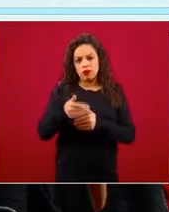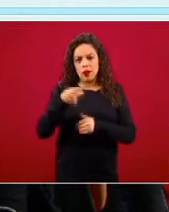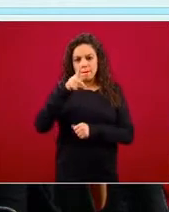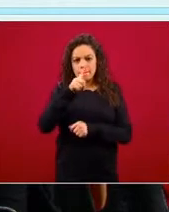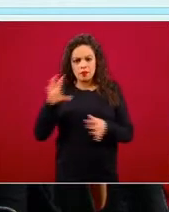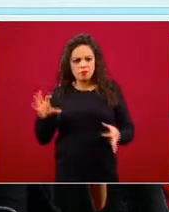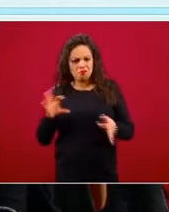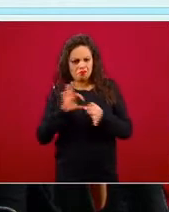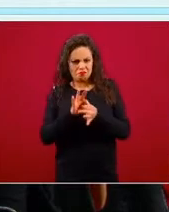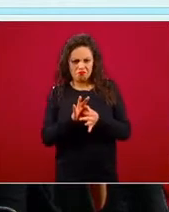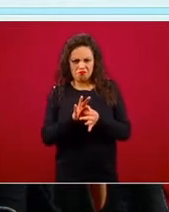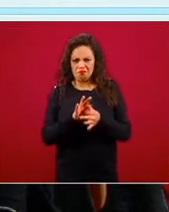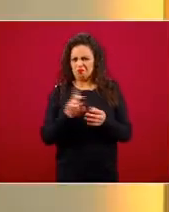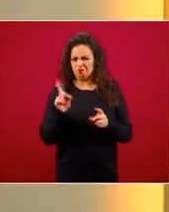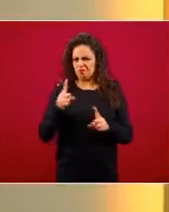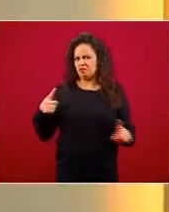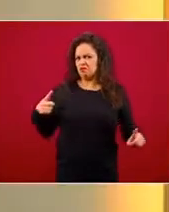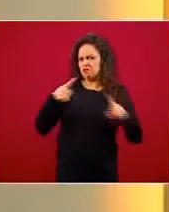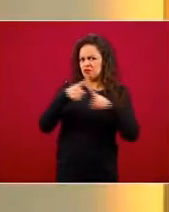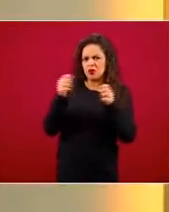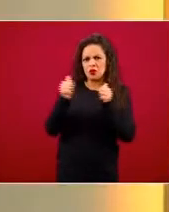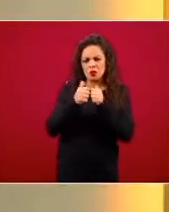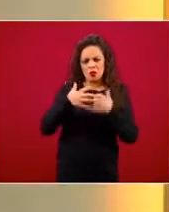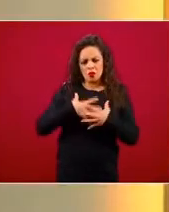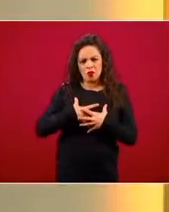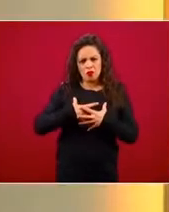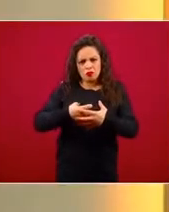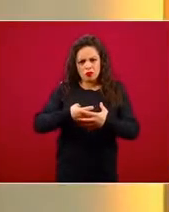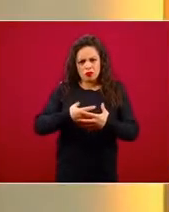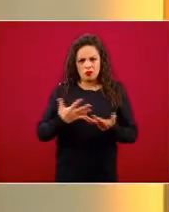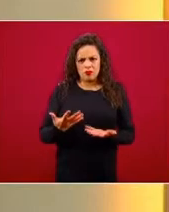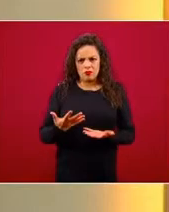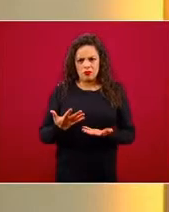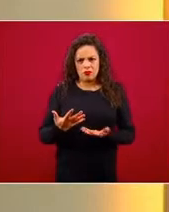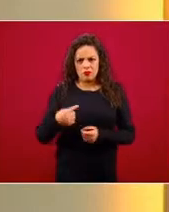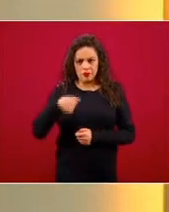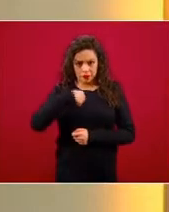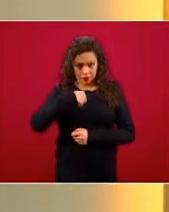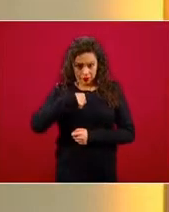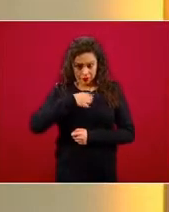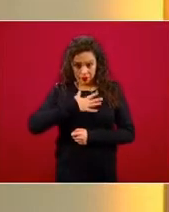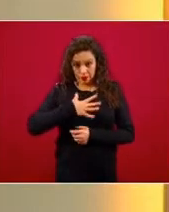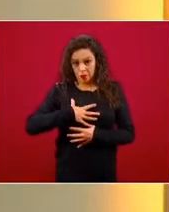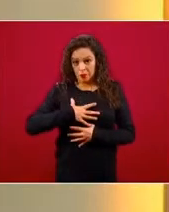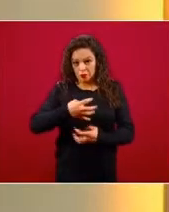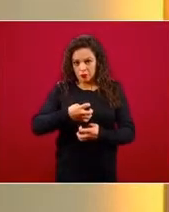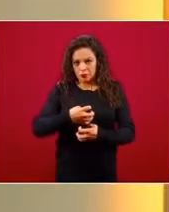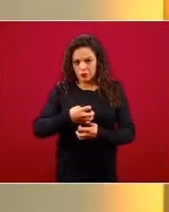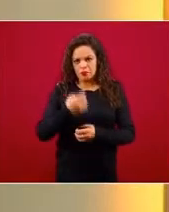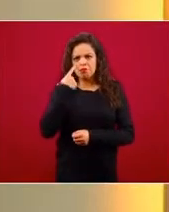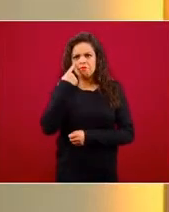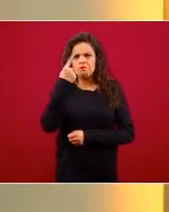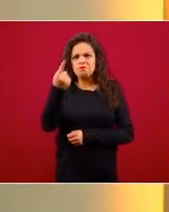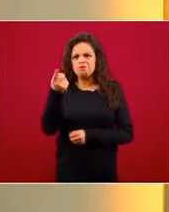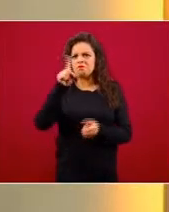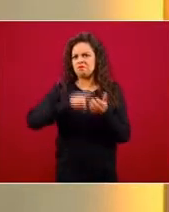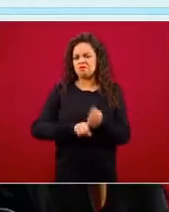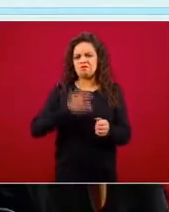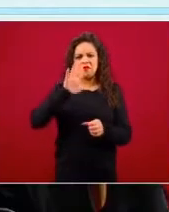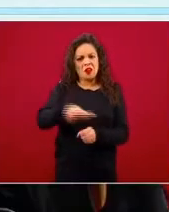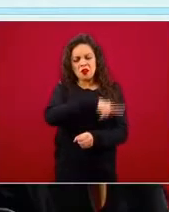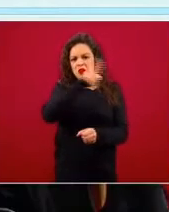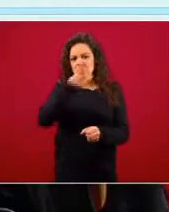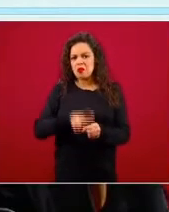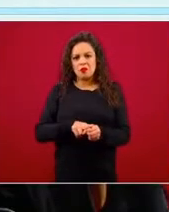x rays. So the x ray of the thorax would tell us when did they have